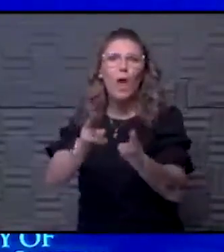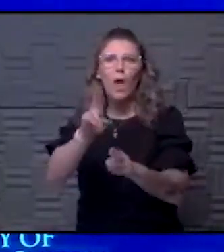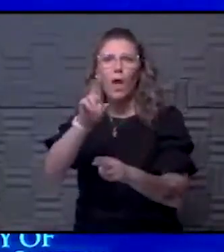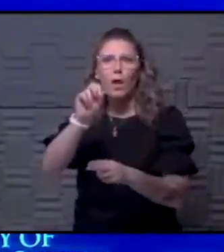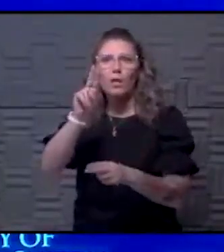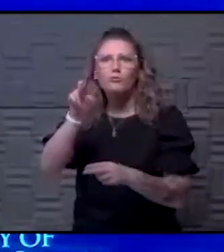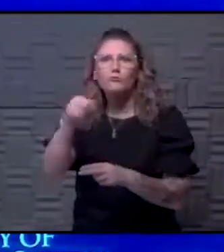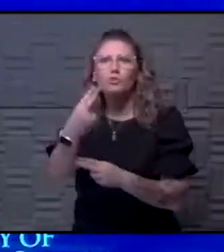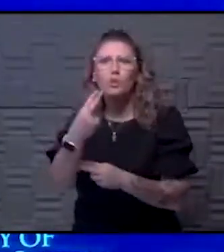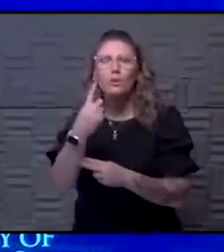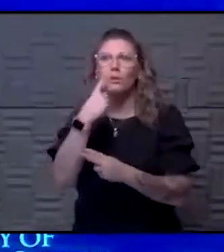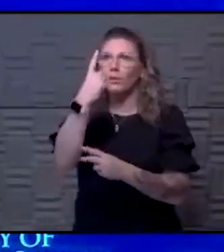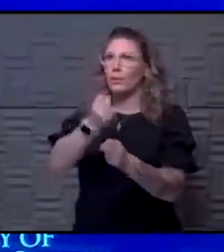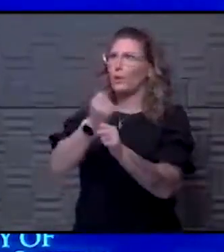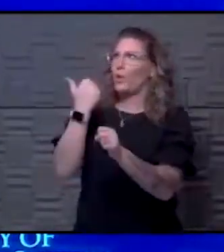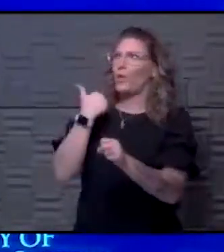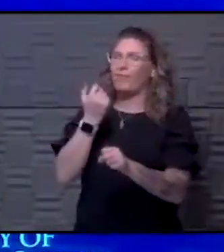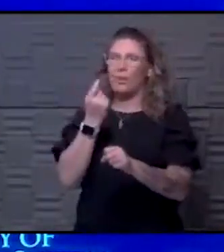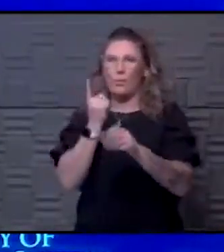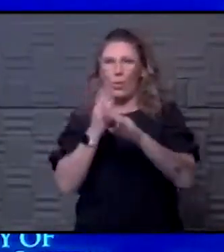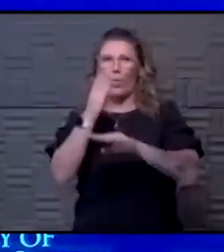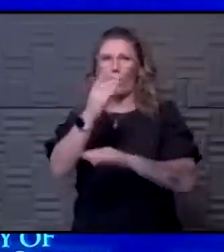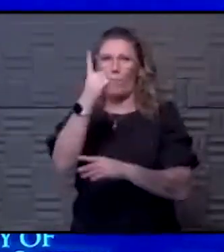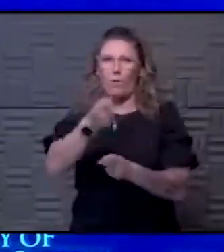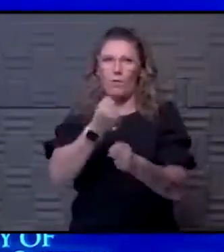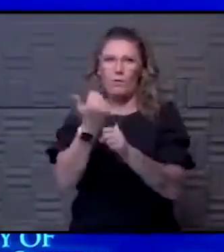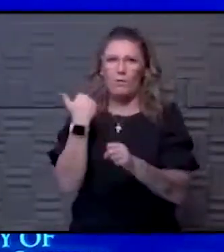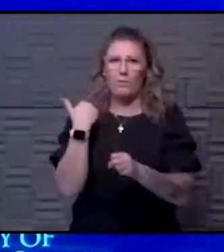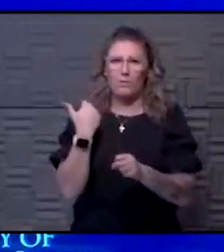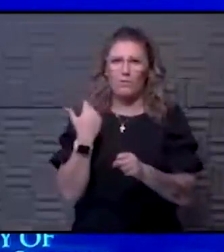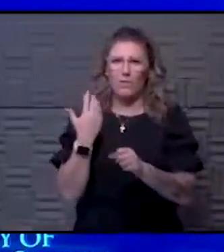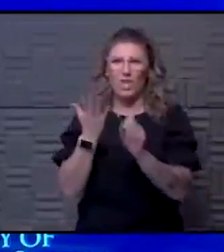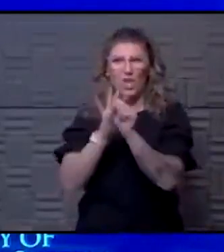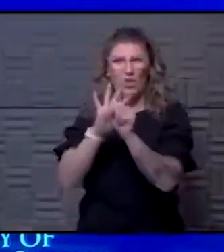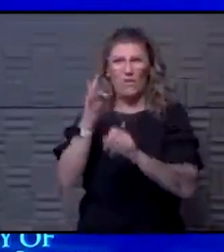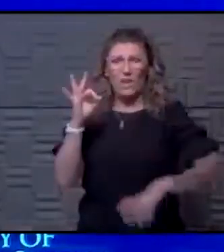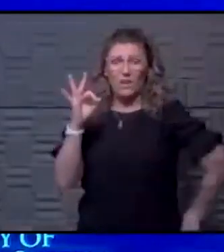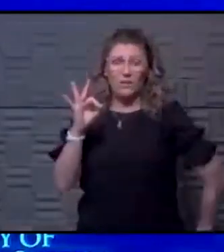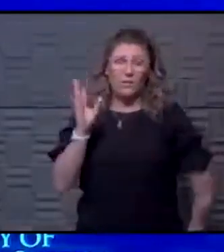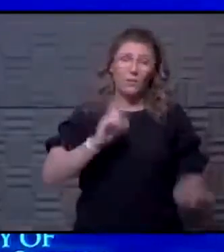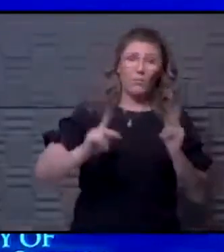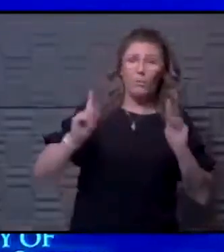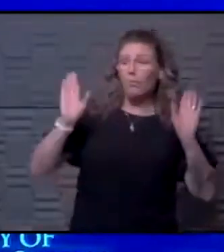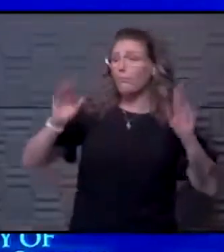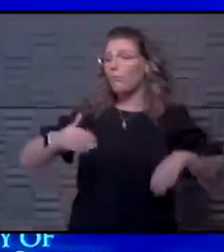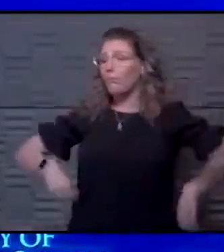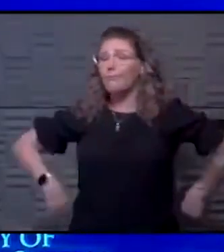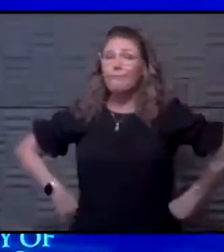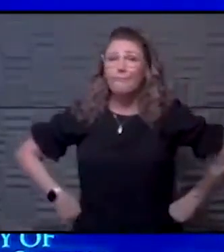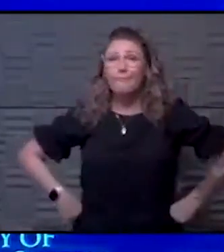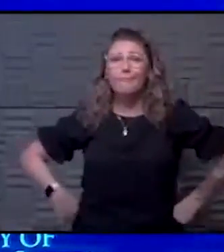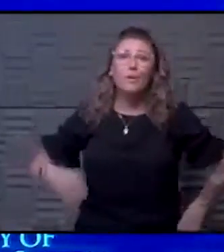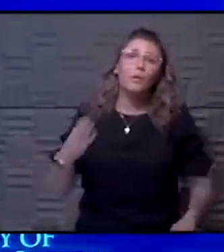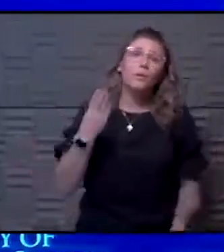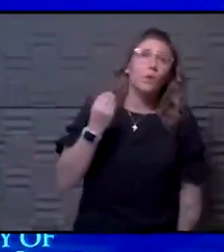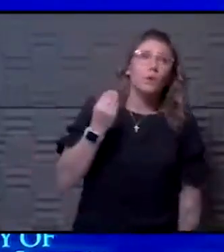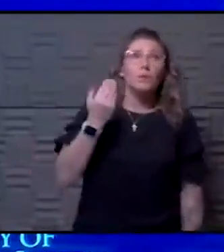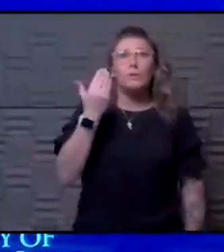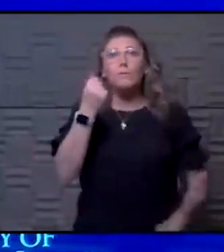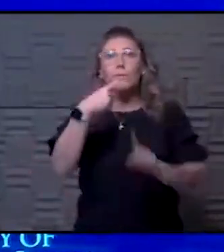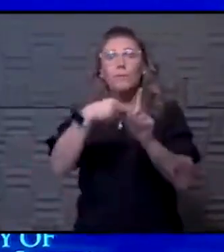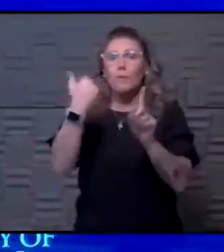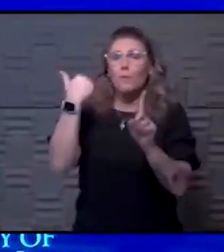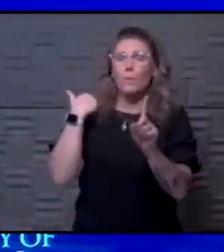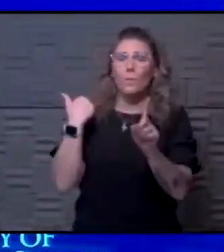year ago, up until a little over a year ago now, COVID-19 wasn't on anybody's radar screen, not really. It took 14 or 15 months ago it started.